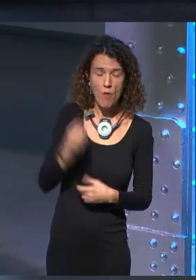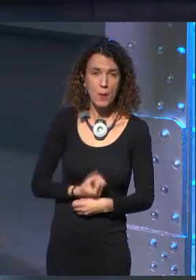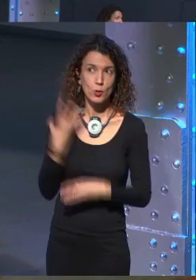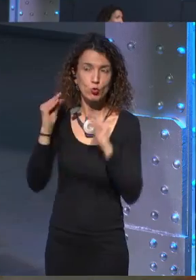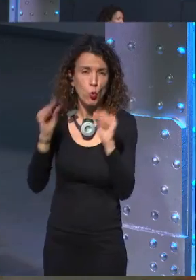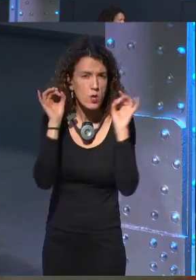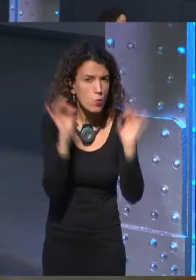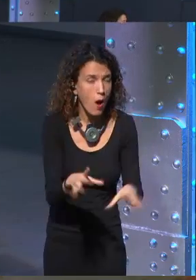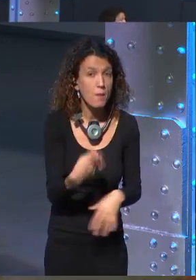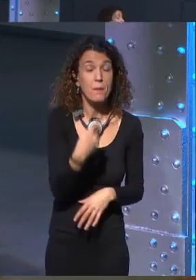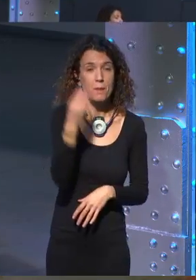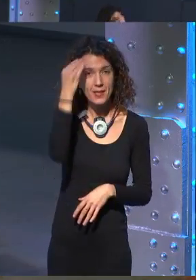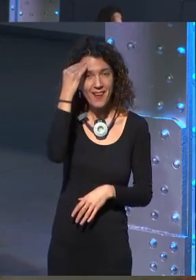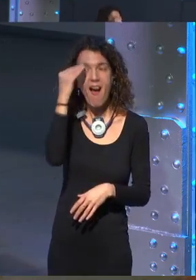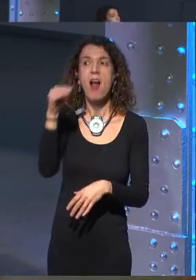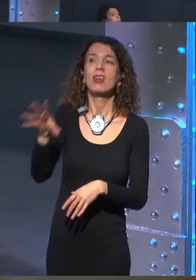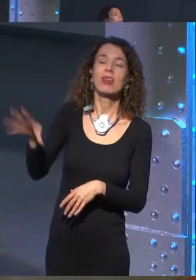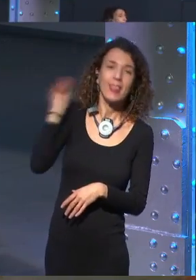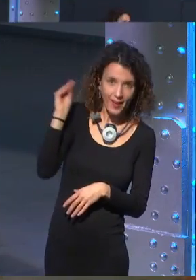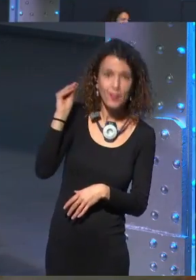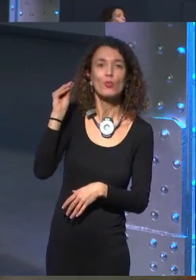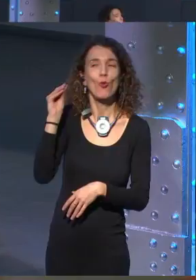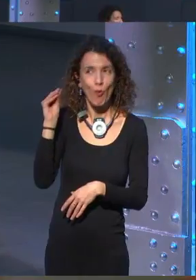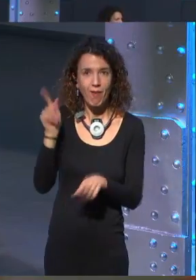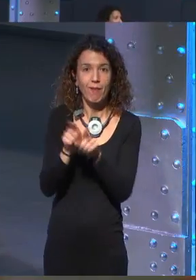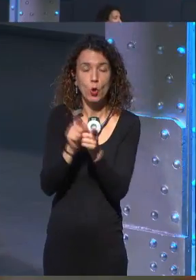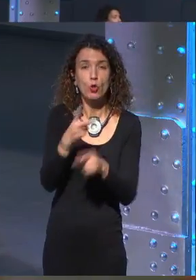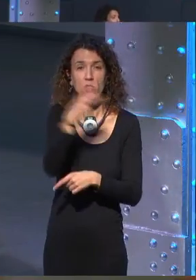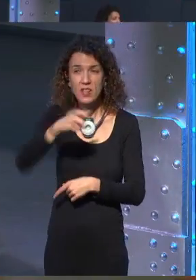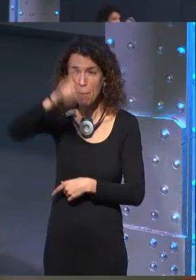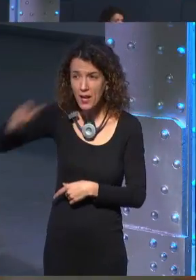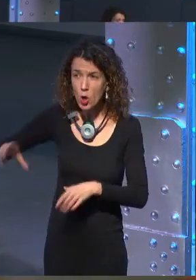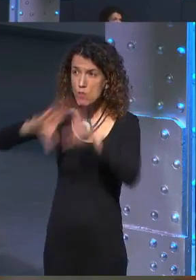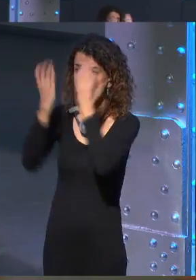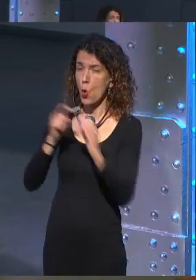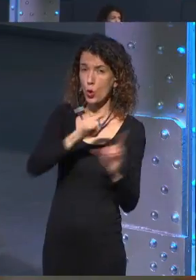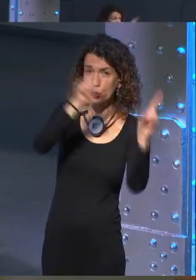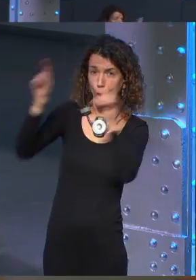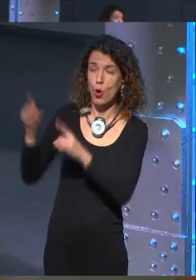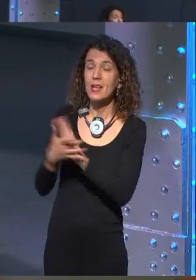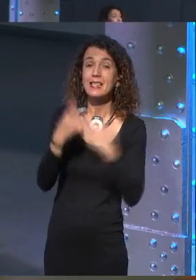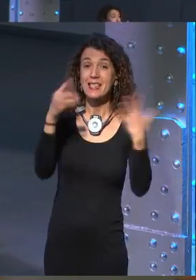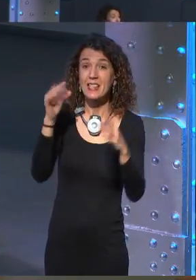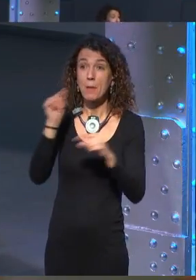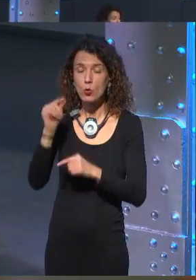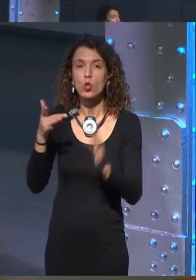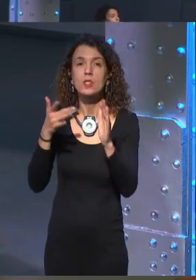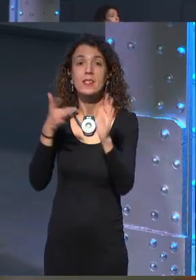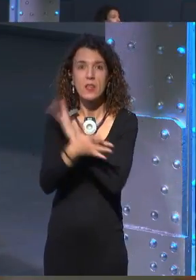get this. Right? If I can meet 200 people in 60 minutes, this is powerful stuff. I think we can do